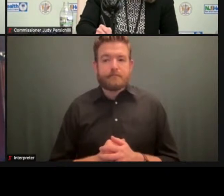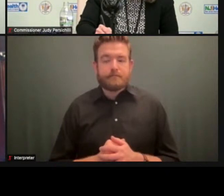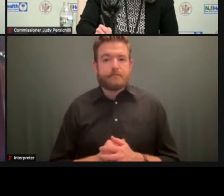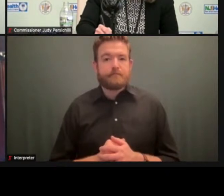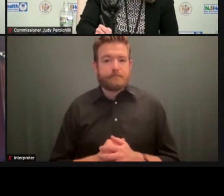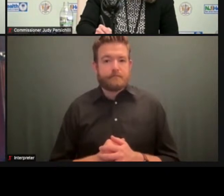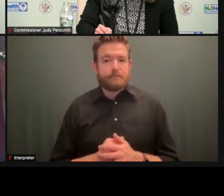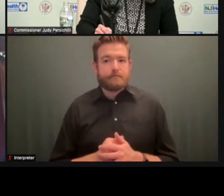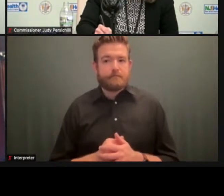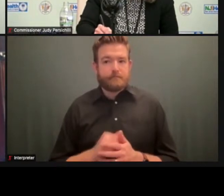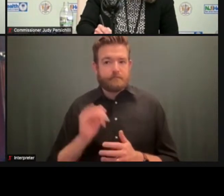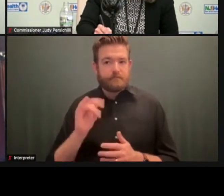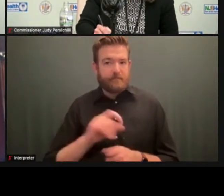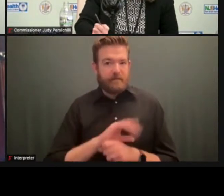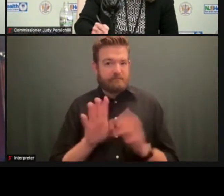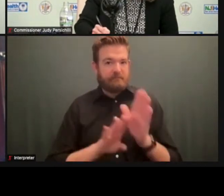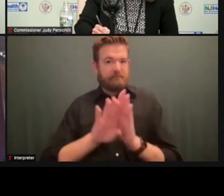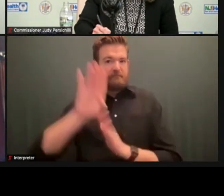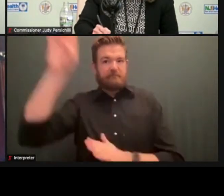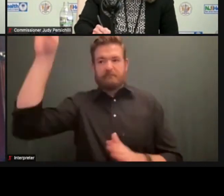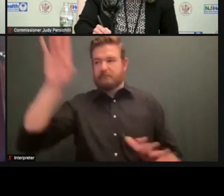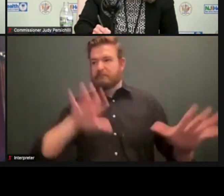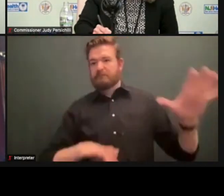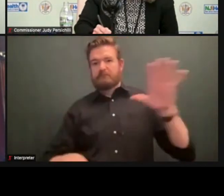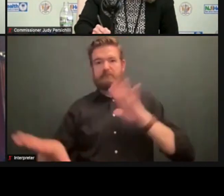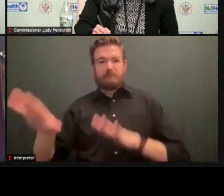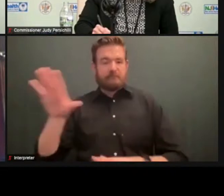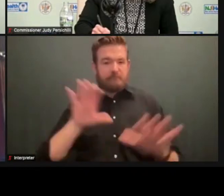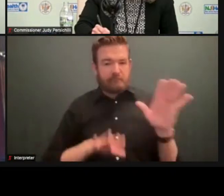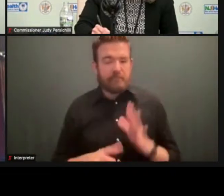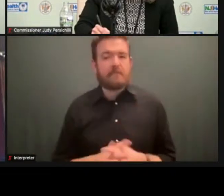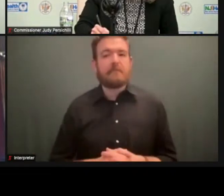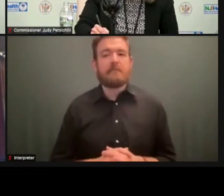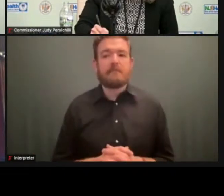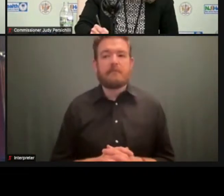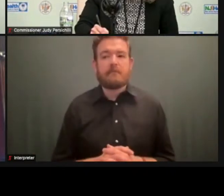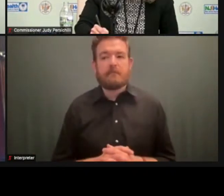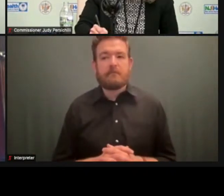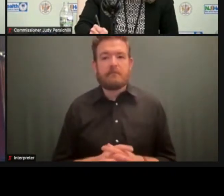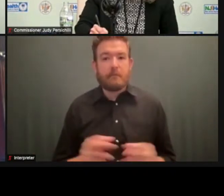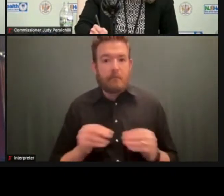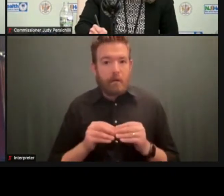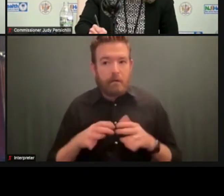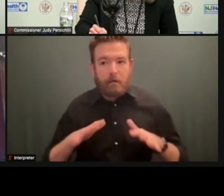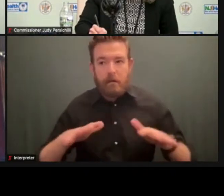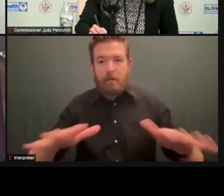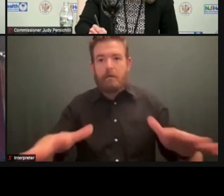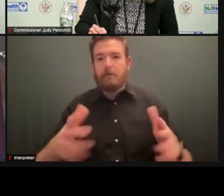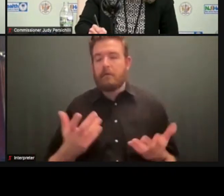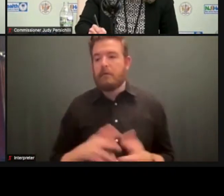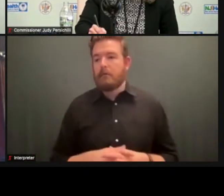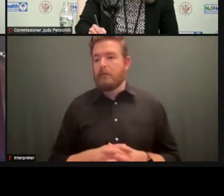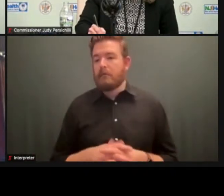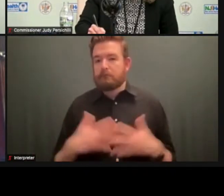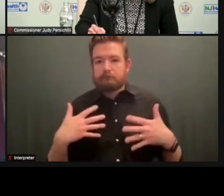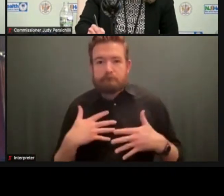anxiety and fear that New Jerseyans have had, do you think that maybe the vacation that you took might not have